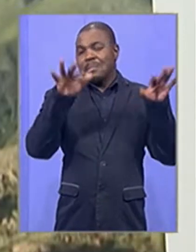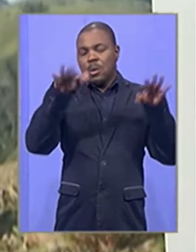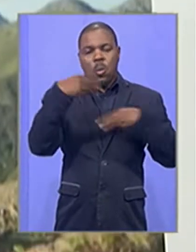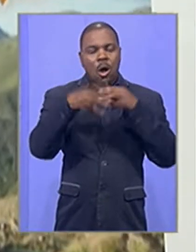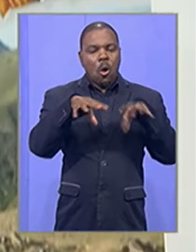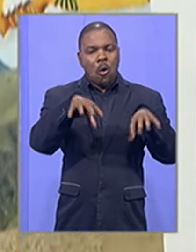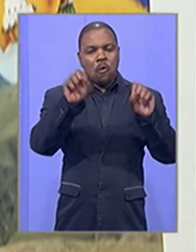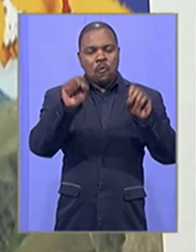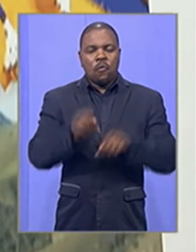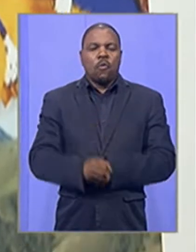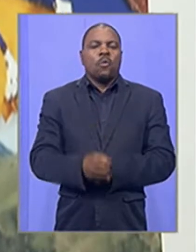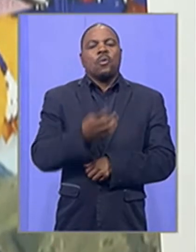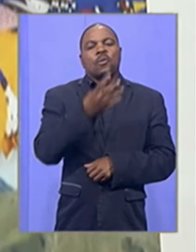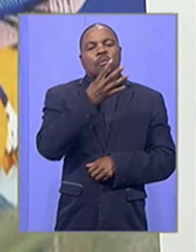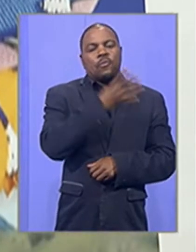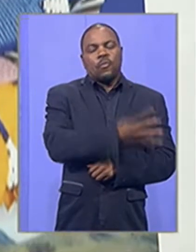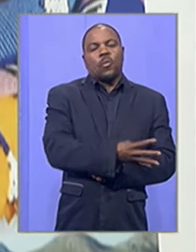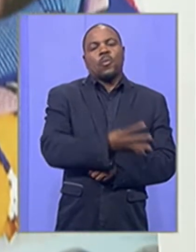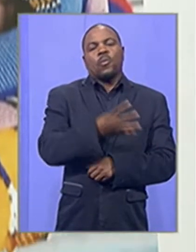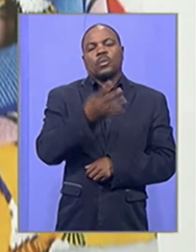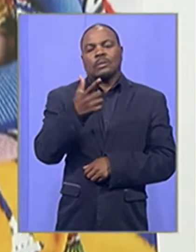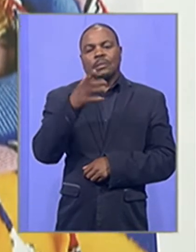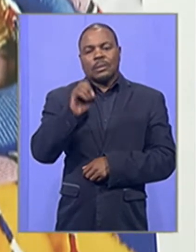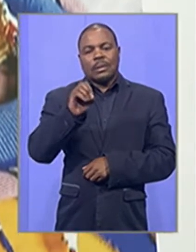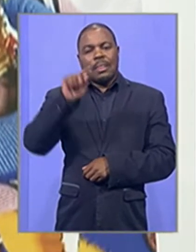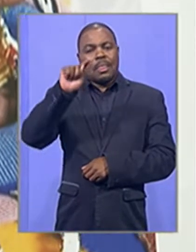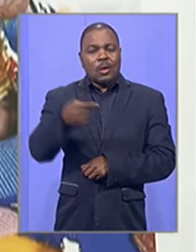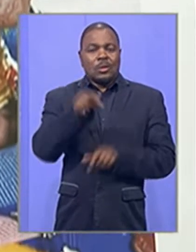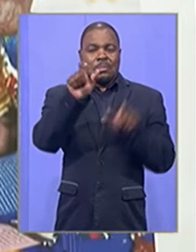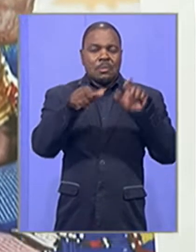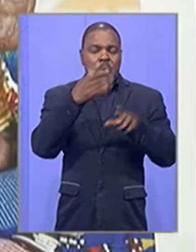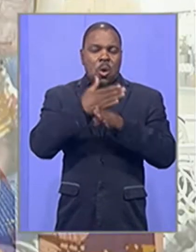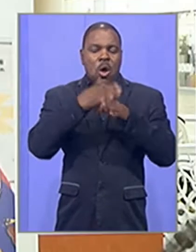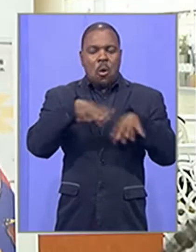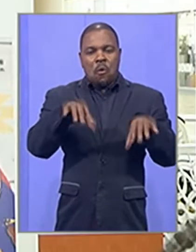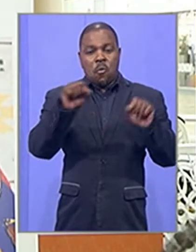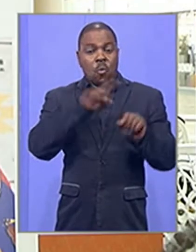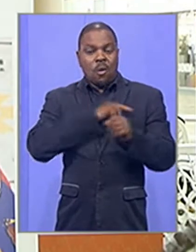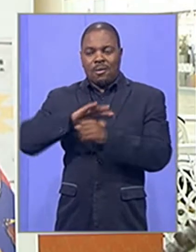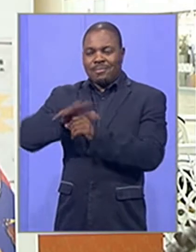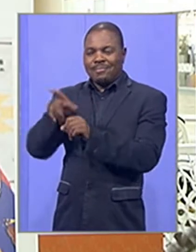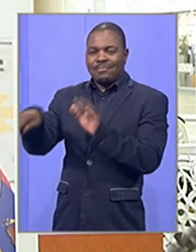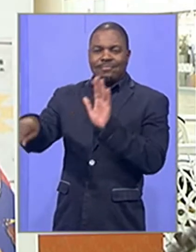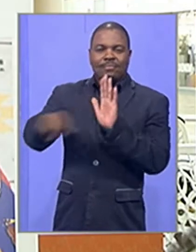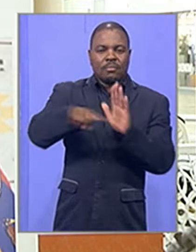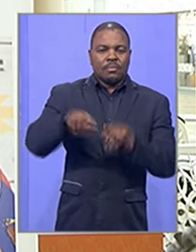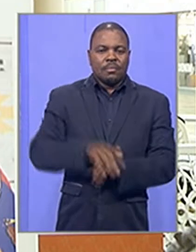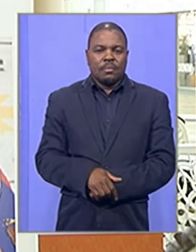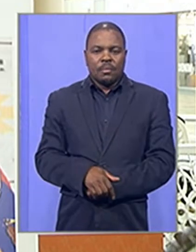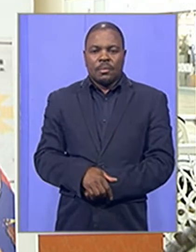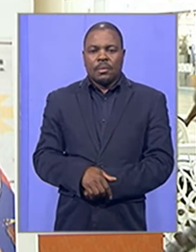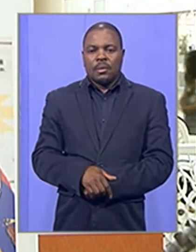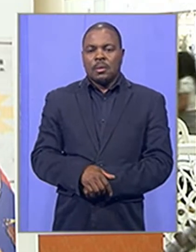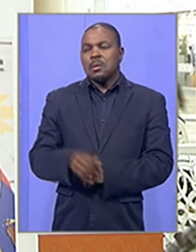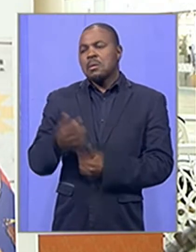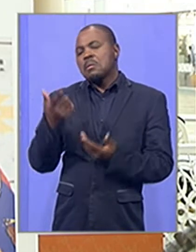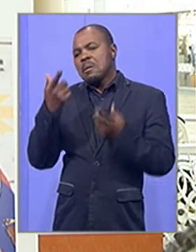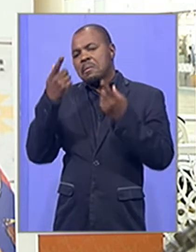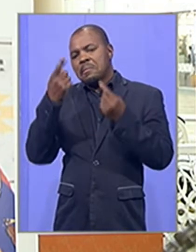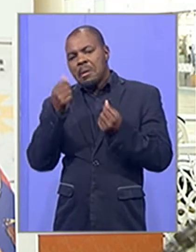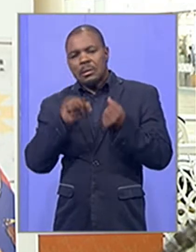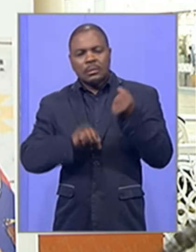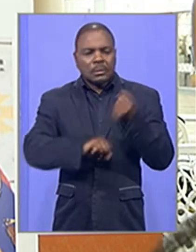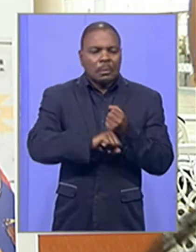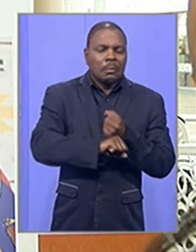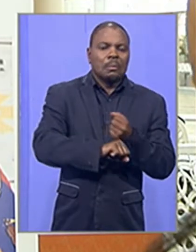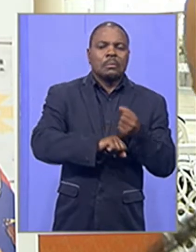tse 170 ka ntlha ya leroborobo. With the support that has been given through financial